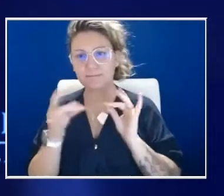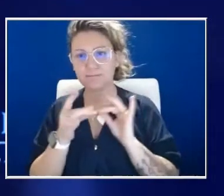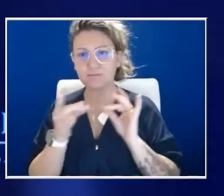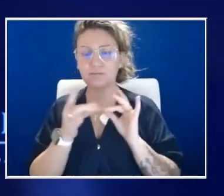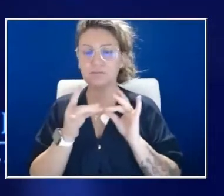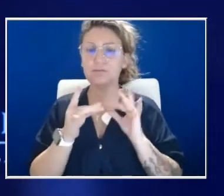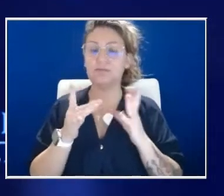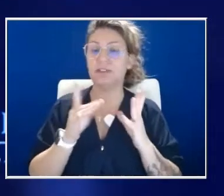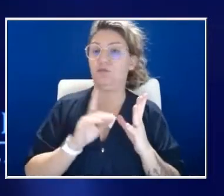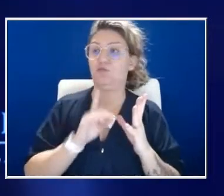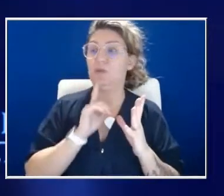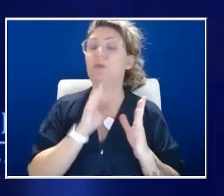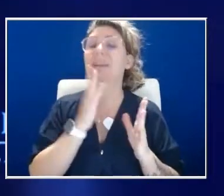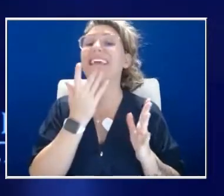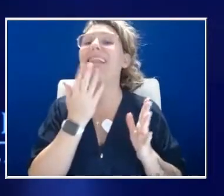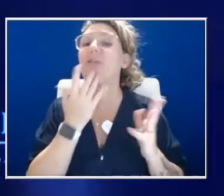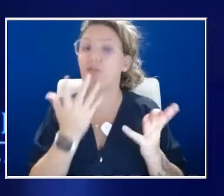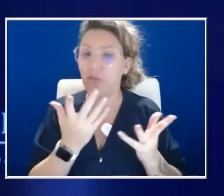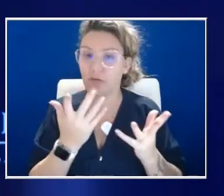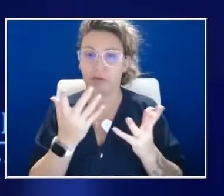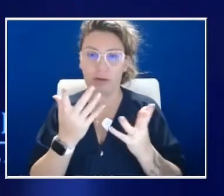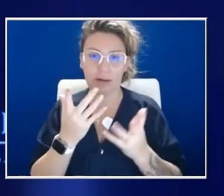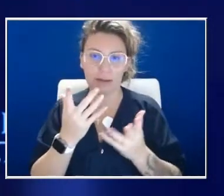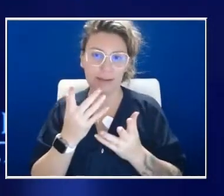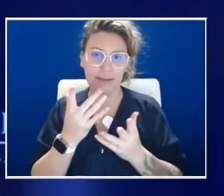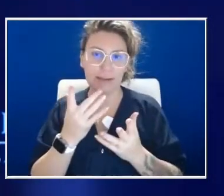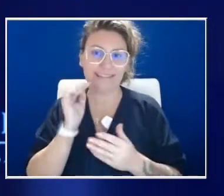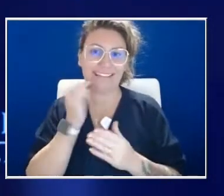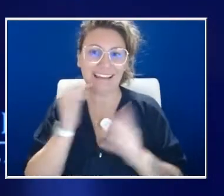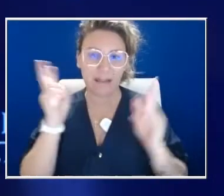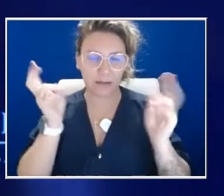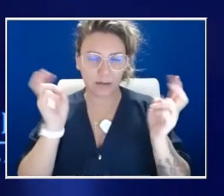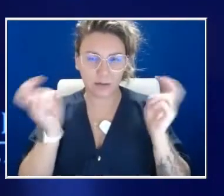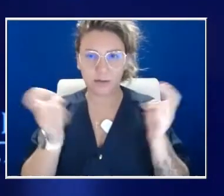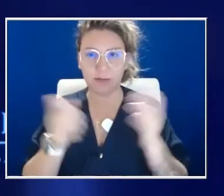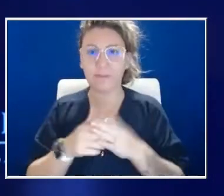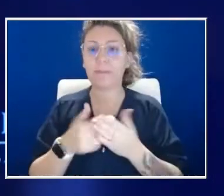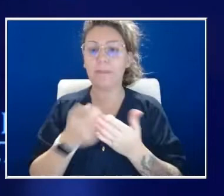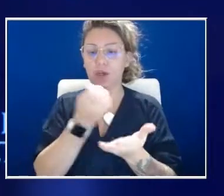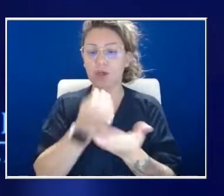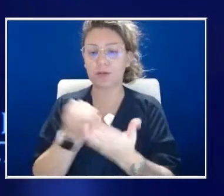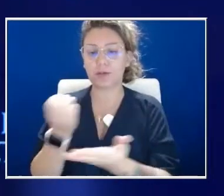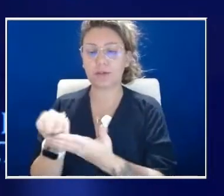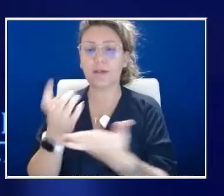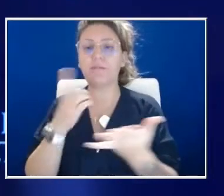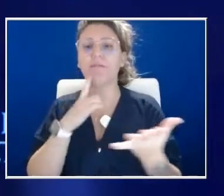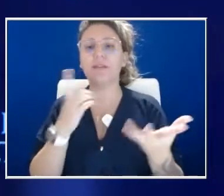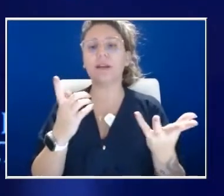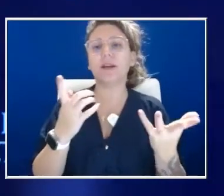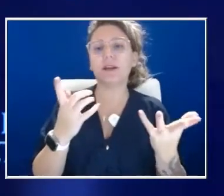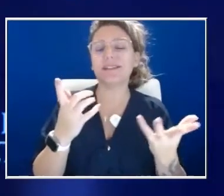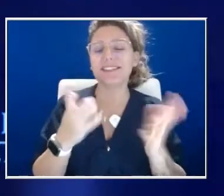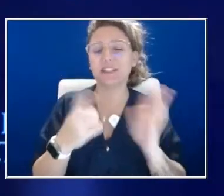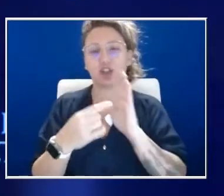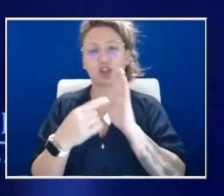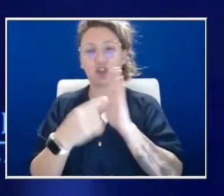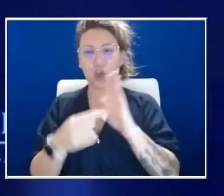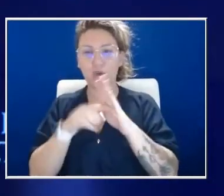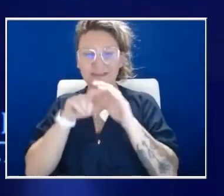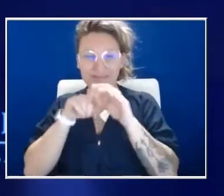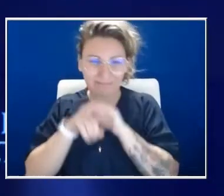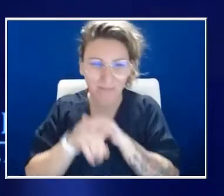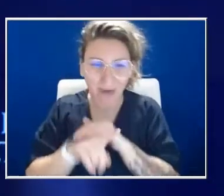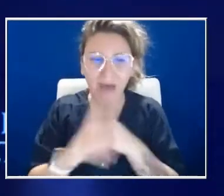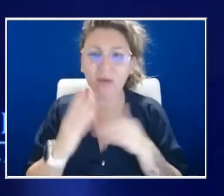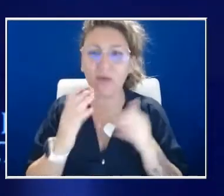colorful candy. We definitely know that there's evidence of it being used to smuggle the fentanyl into the United States in the different candy